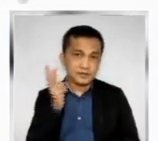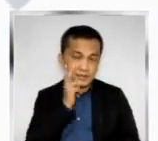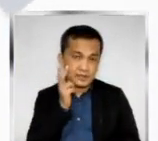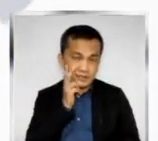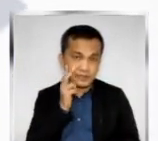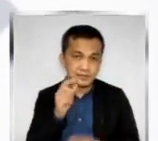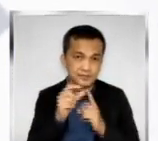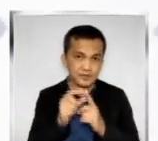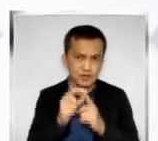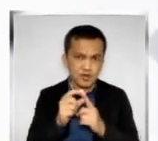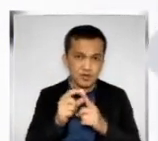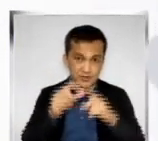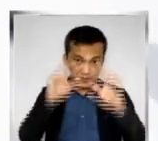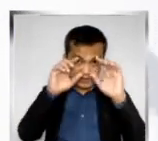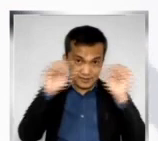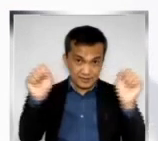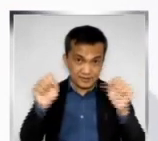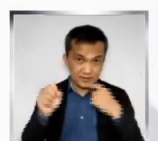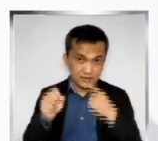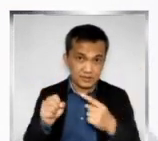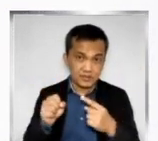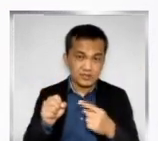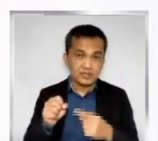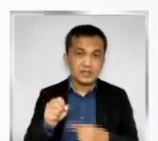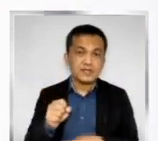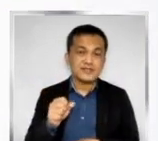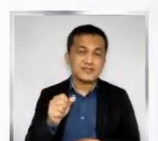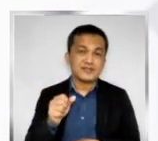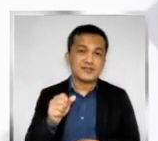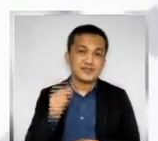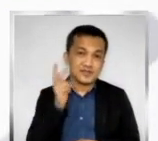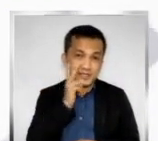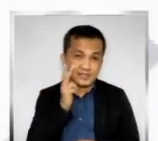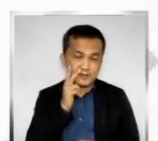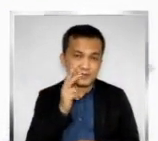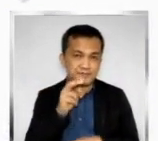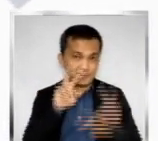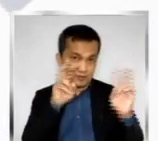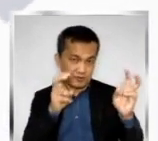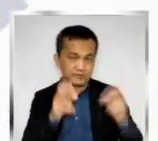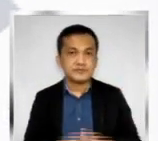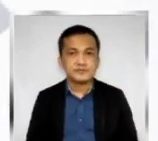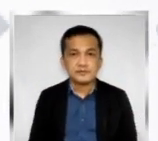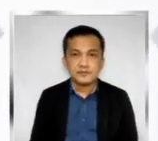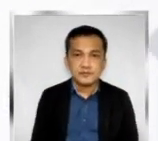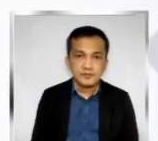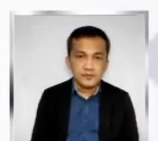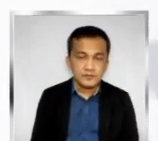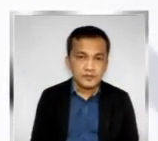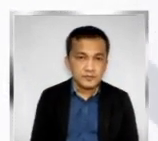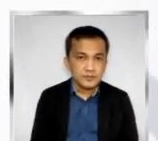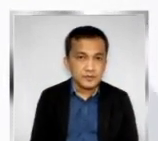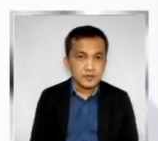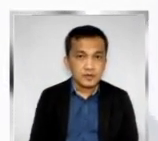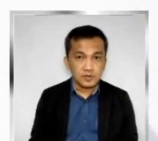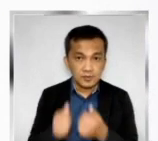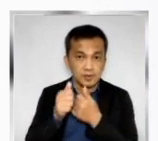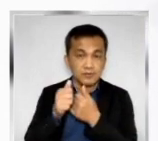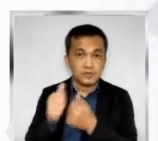President Rodrigo Roa Duterte, and I quote him, "For the law-abiding citizens of this